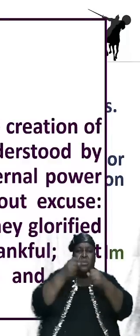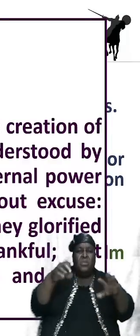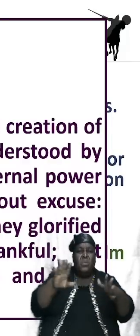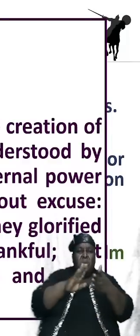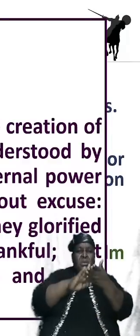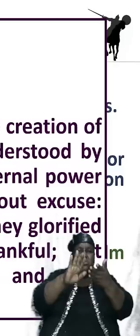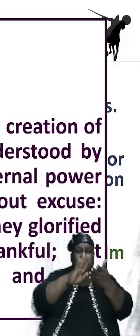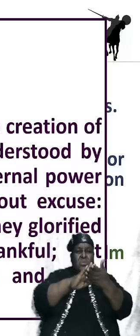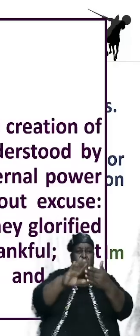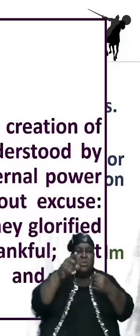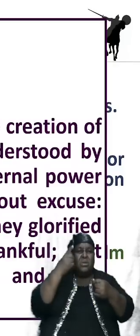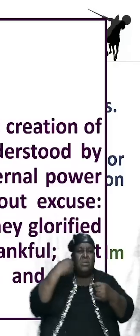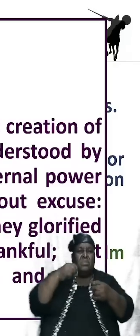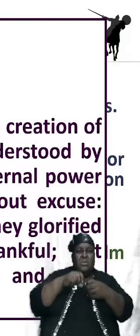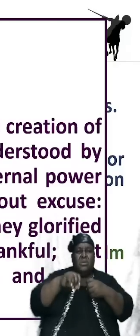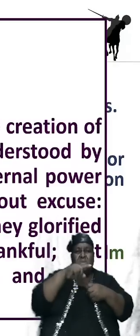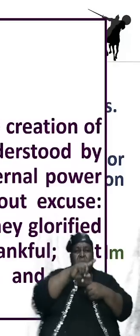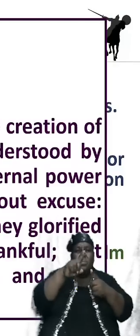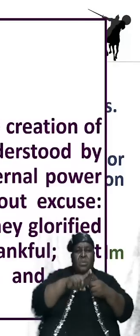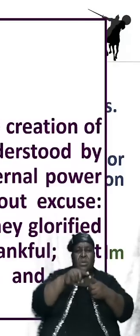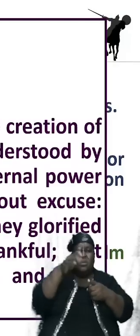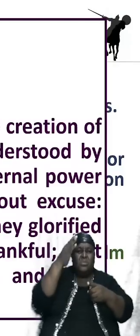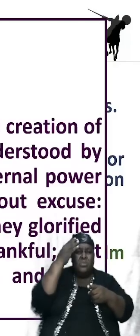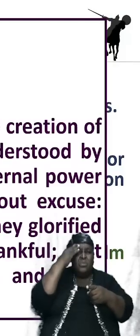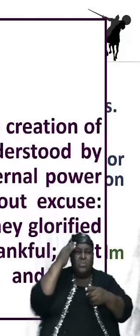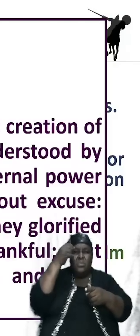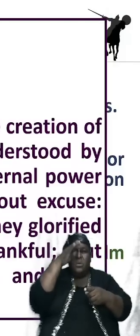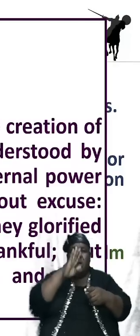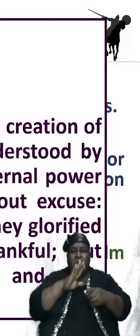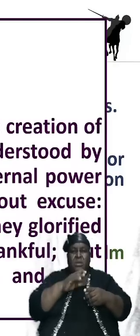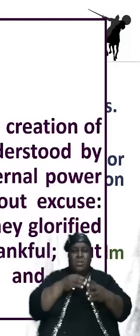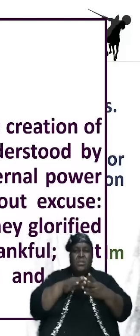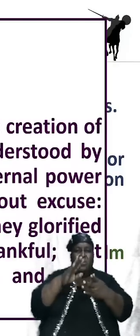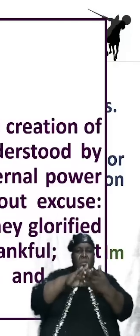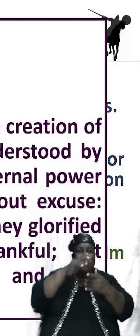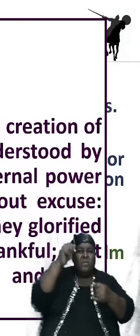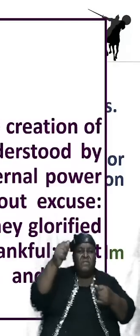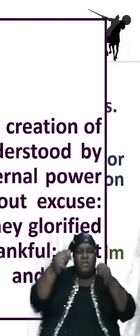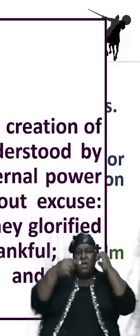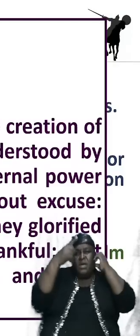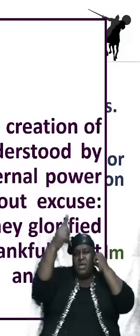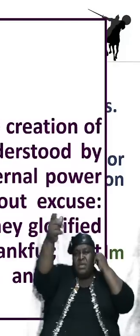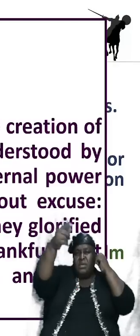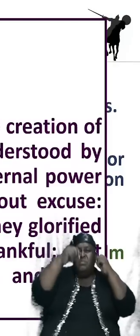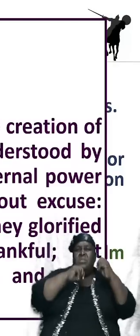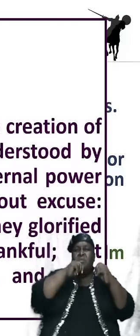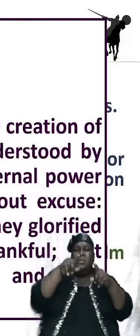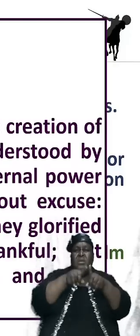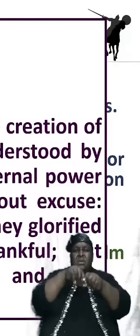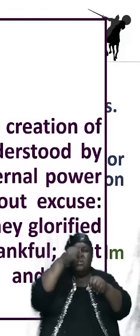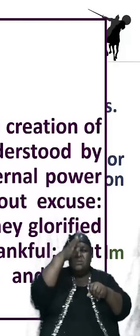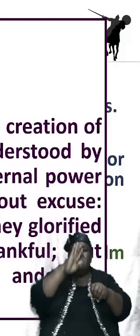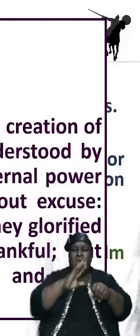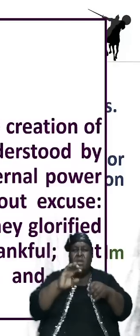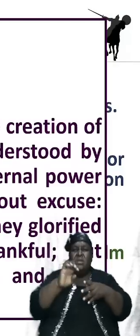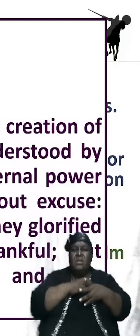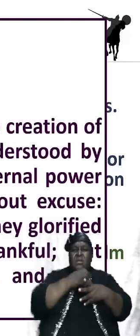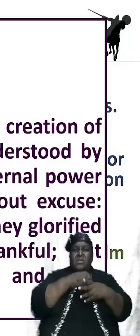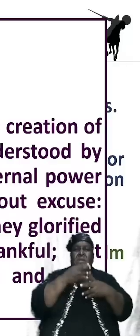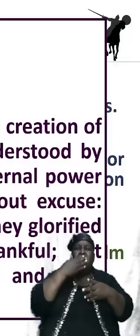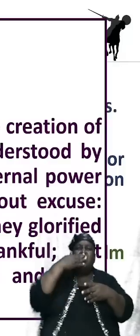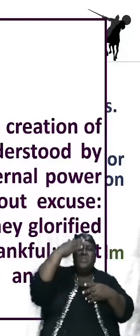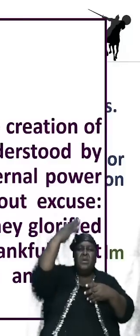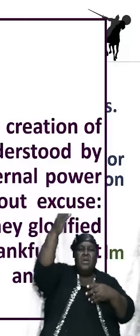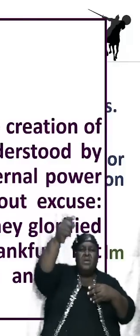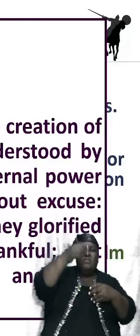excuse, because that when they knew God, they glorified him not as God, neither were they thankful,